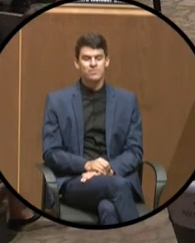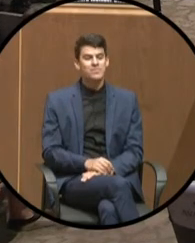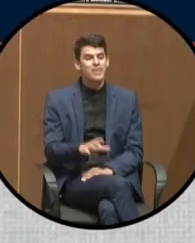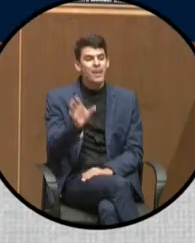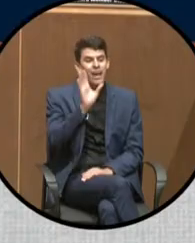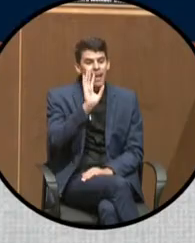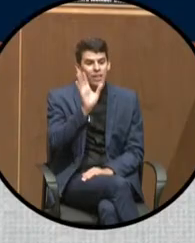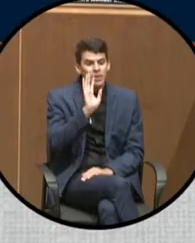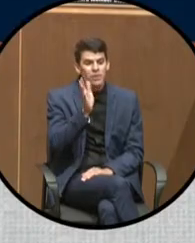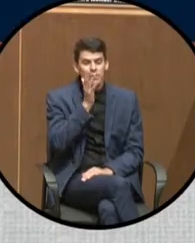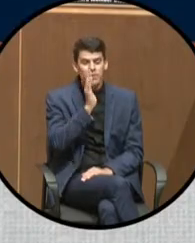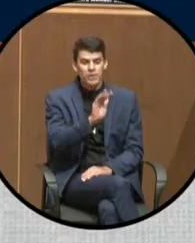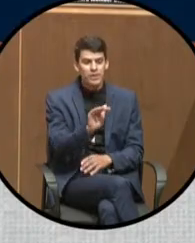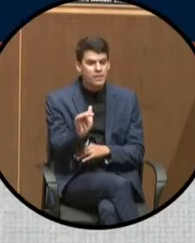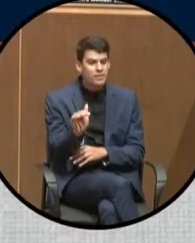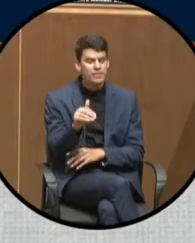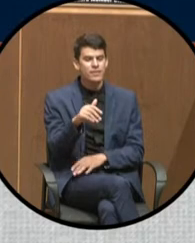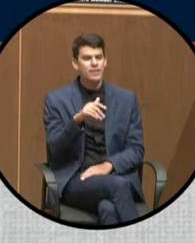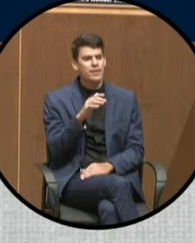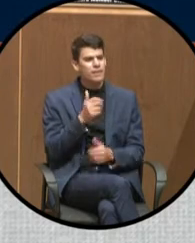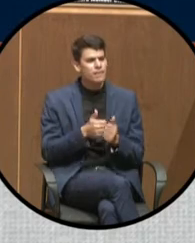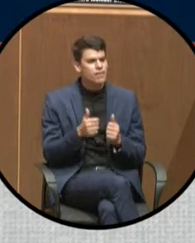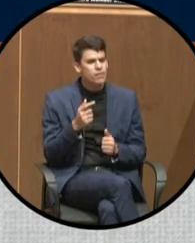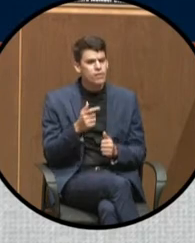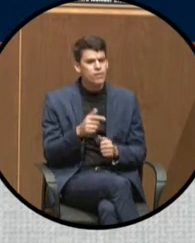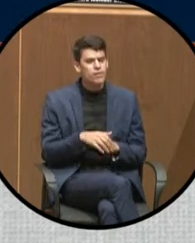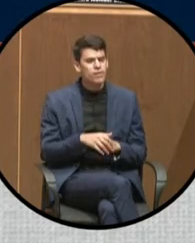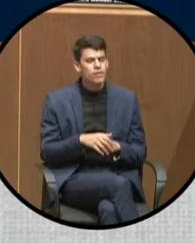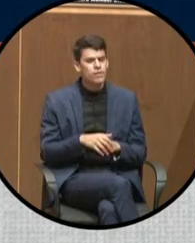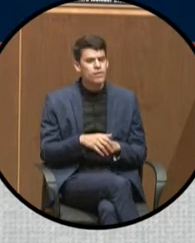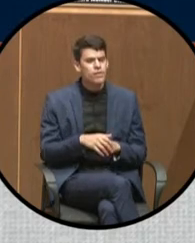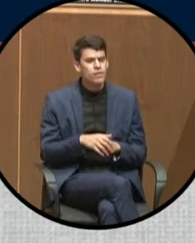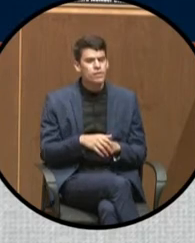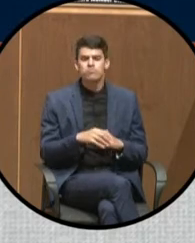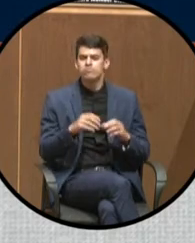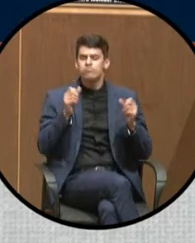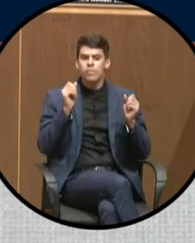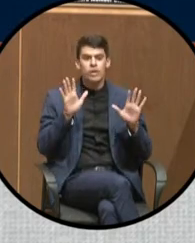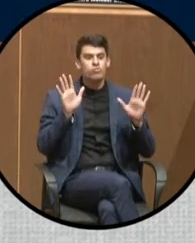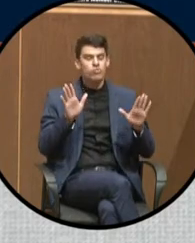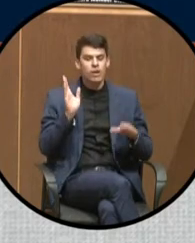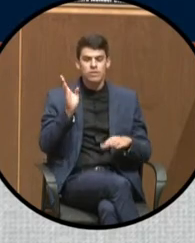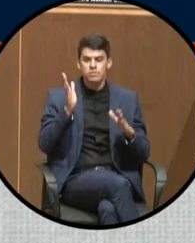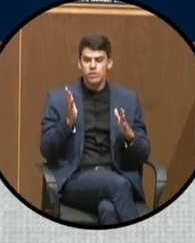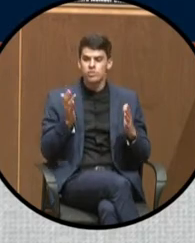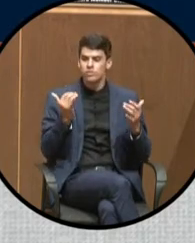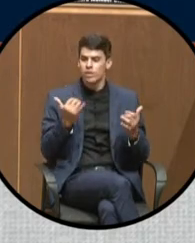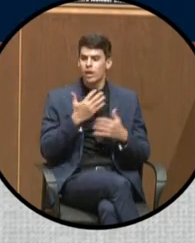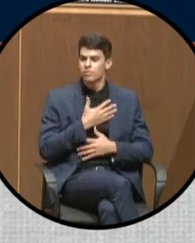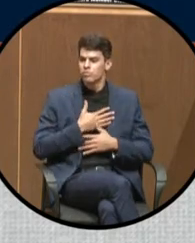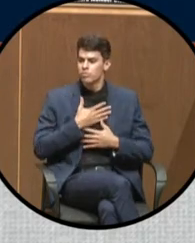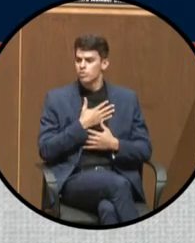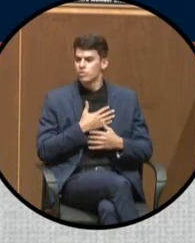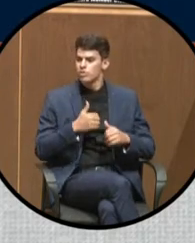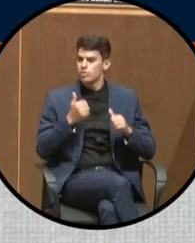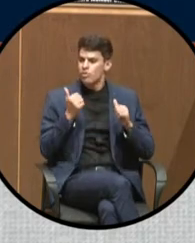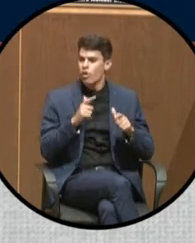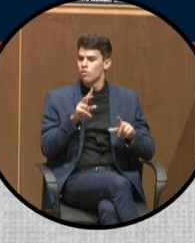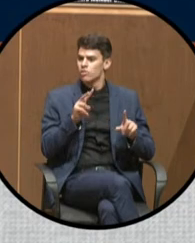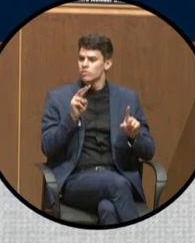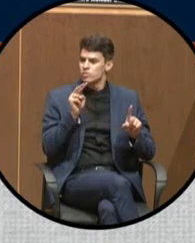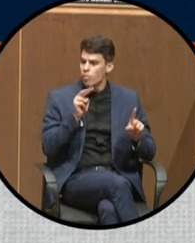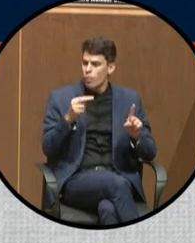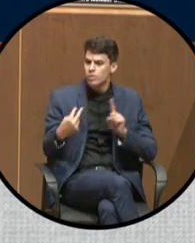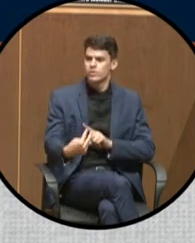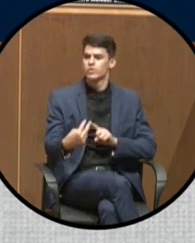Hello, good evening, everyone. I'd like to say first, there's a lot of great speakers today. I appreciate everyone's points of